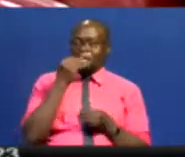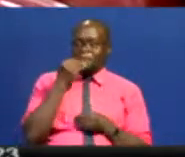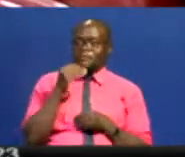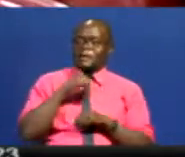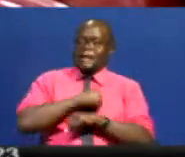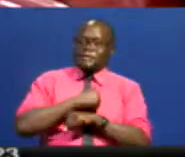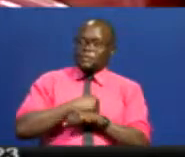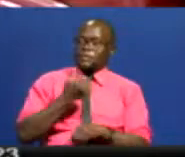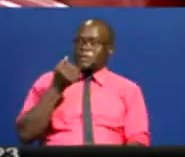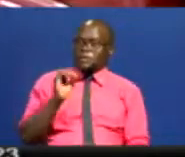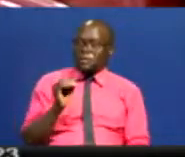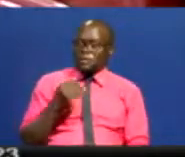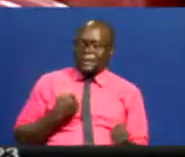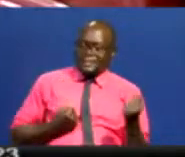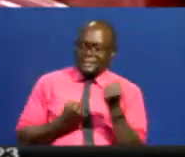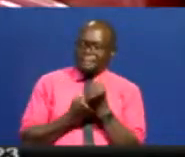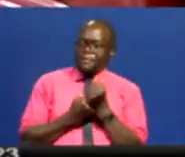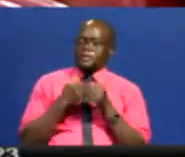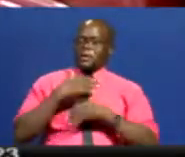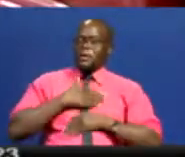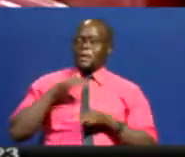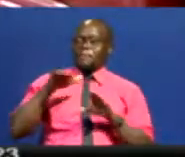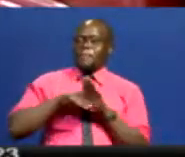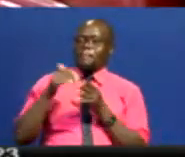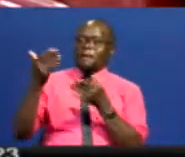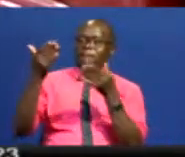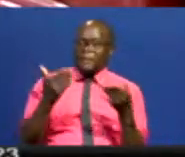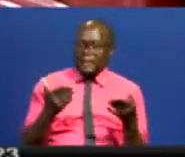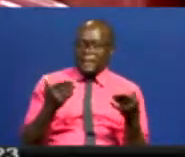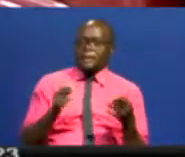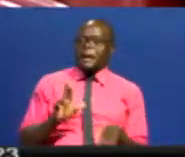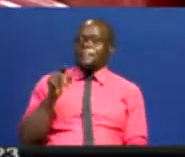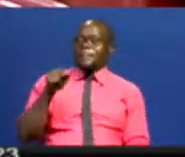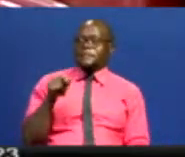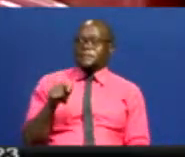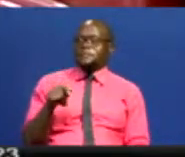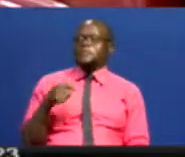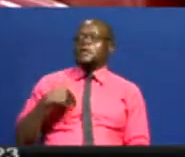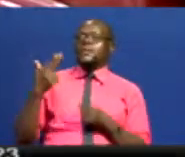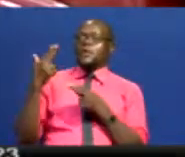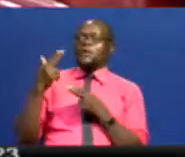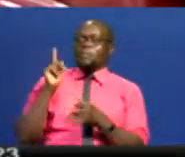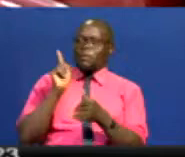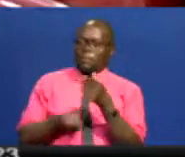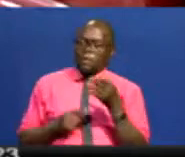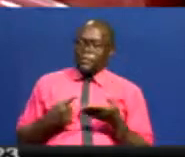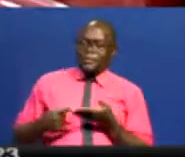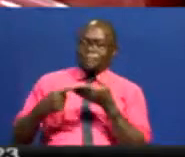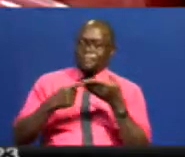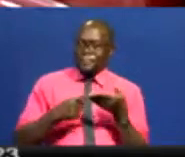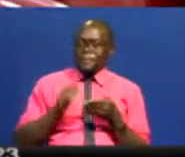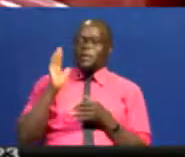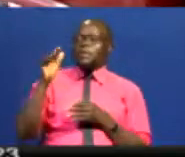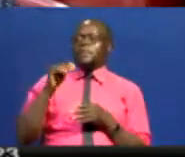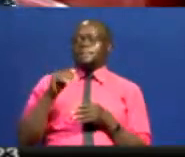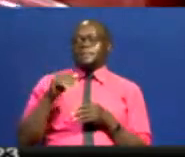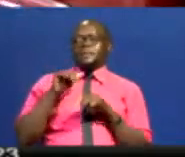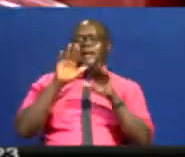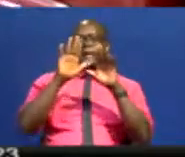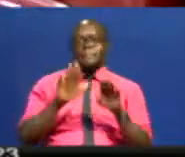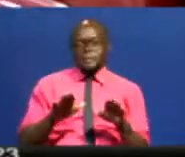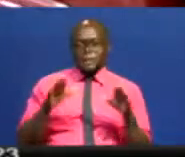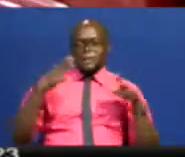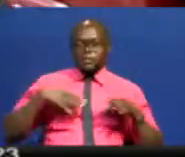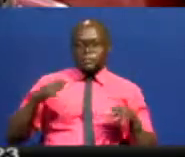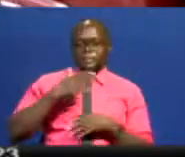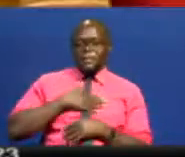school. So I support the honorable member for bringing up this, and we hope what we've deliberated will be of good essence to our